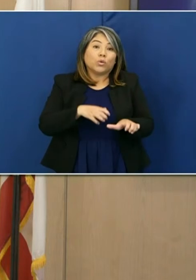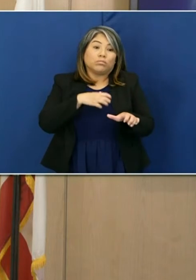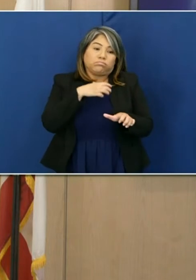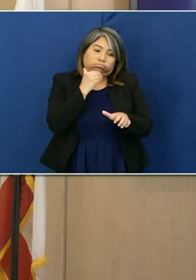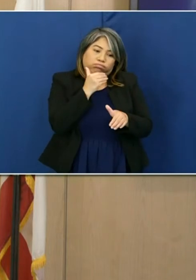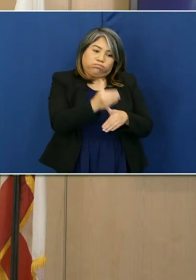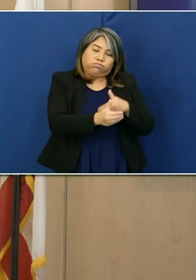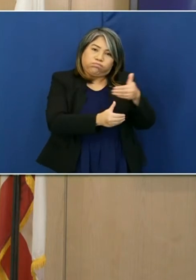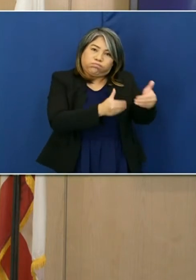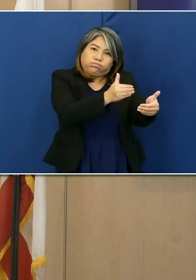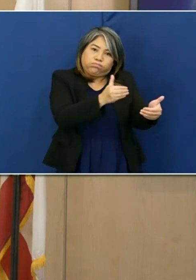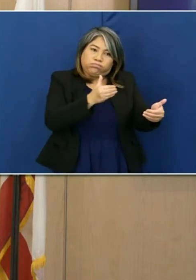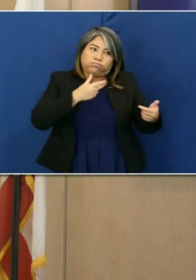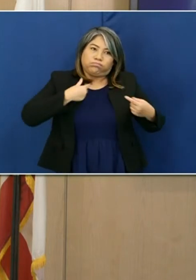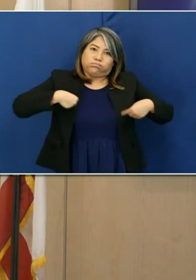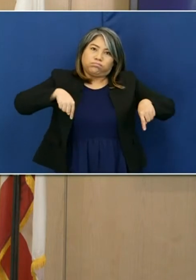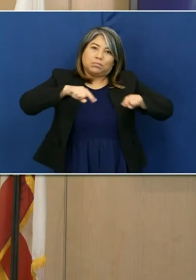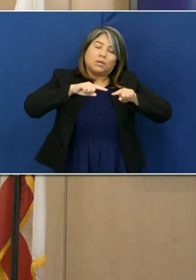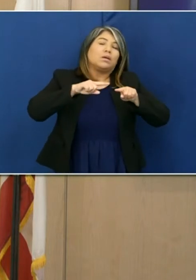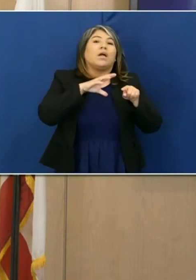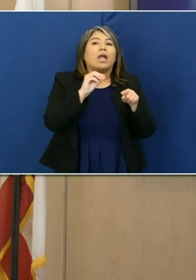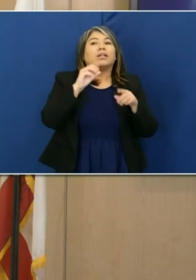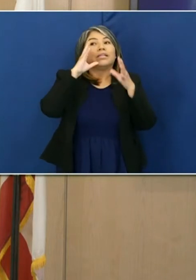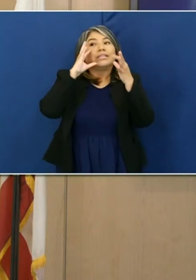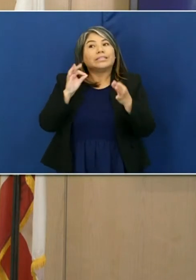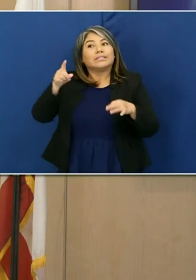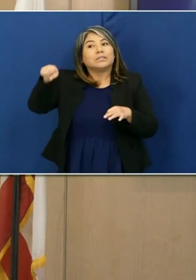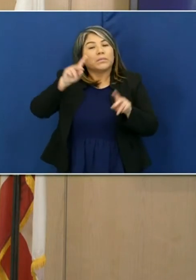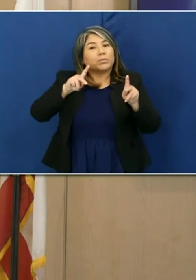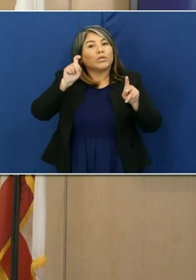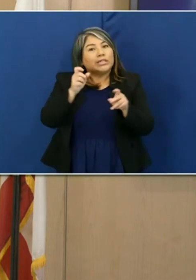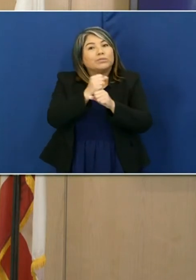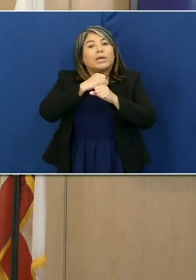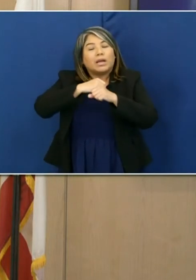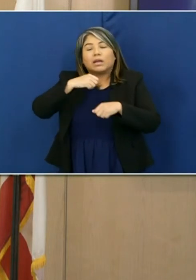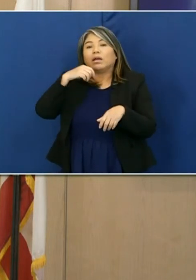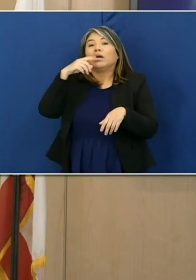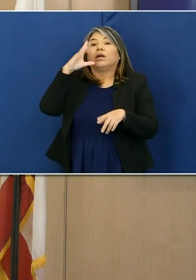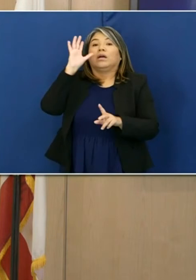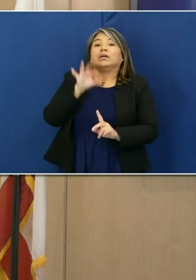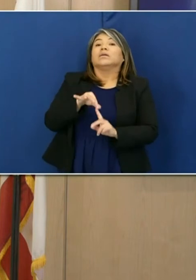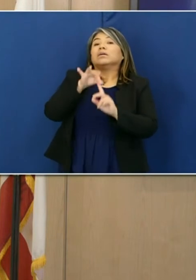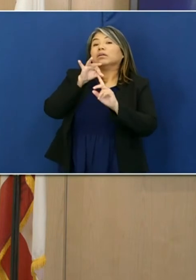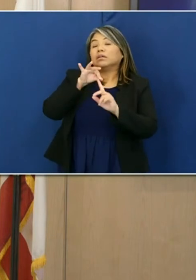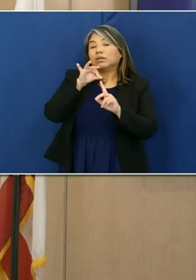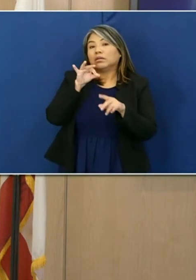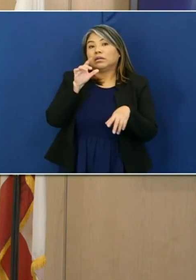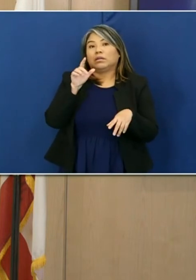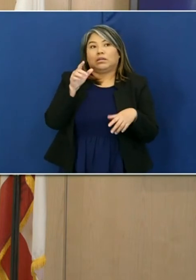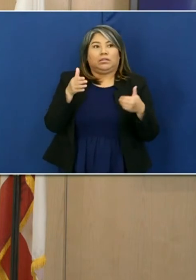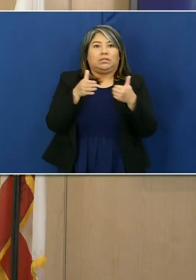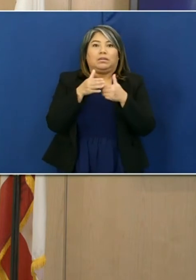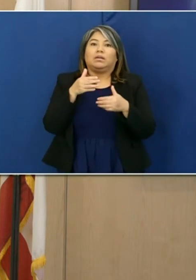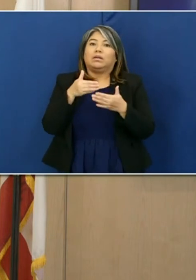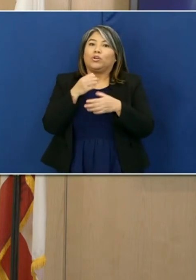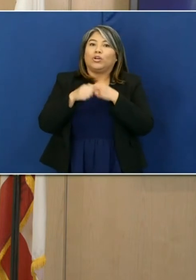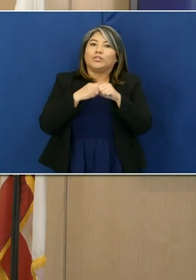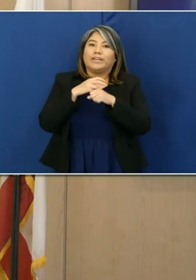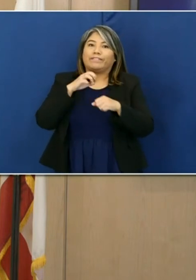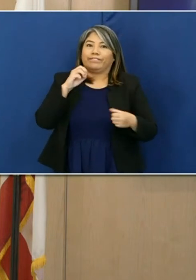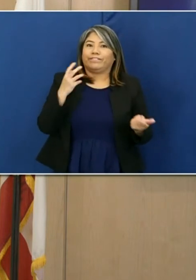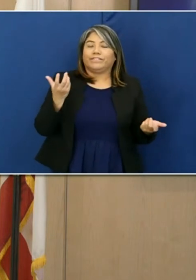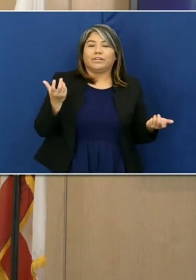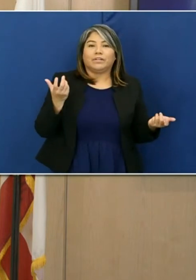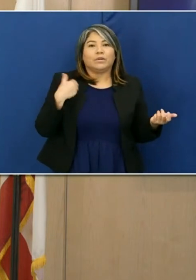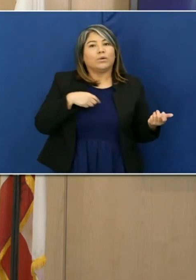the decisions that a widespread number of San Diegans need to make. And in particular, as we head into New Year's Eve. We saw